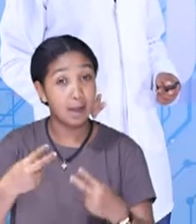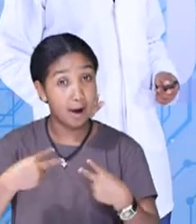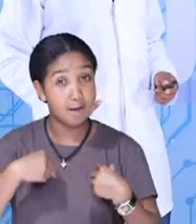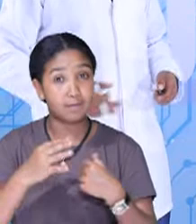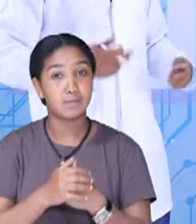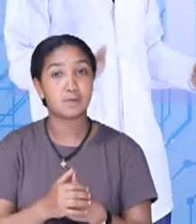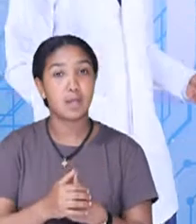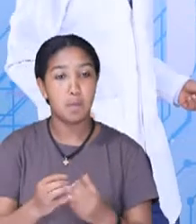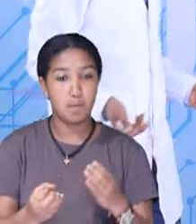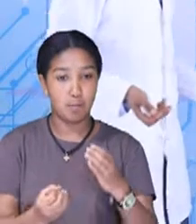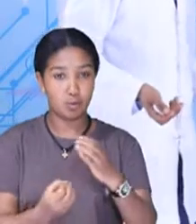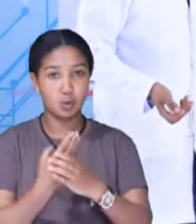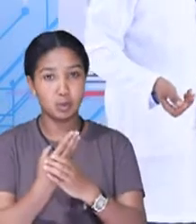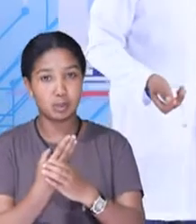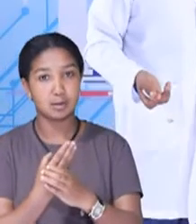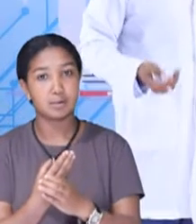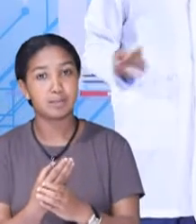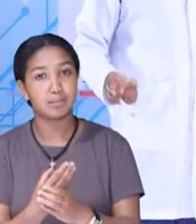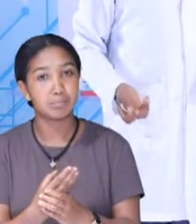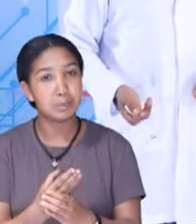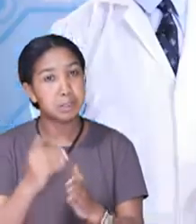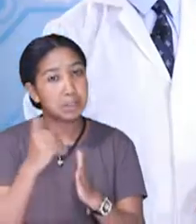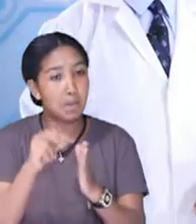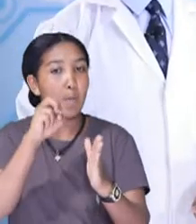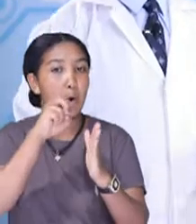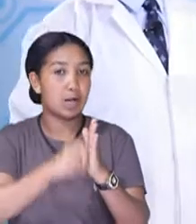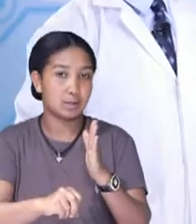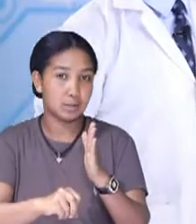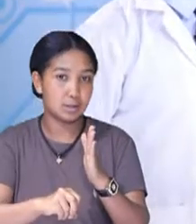have produced some products.